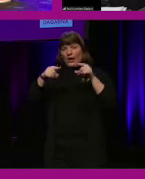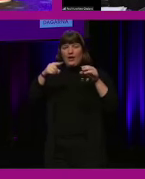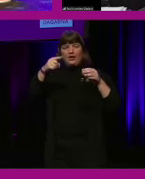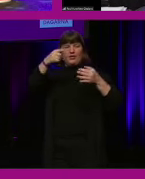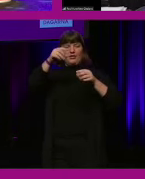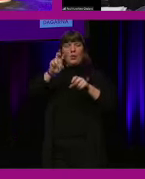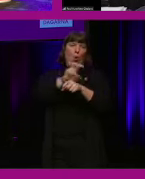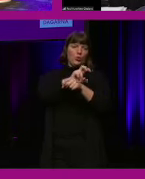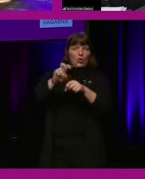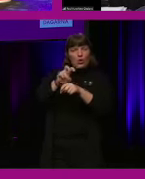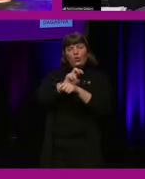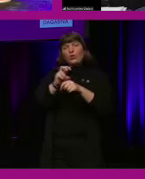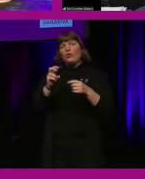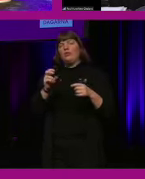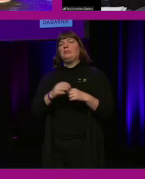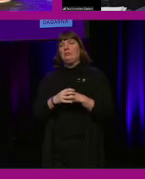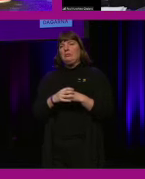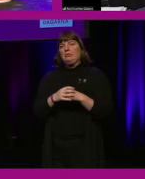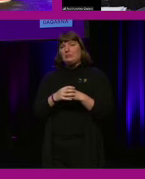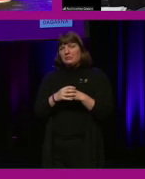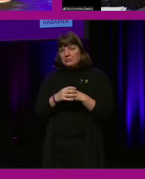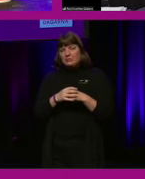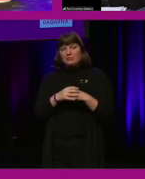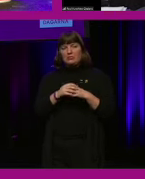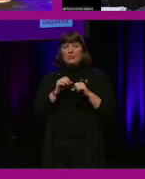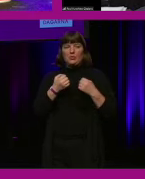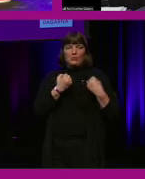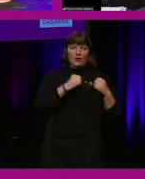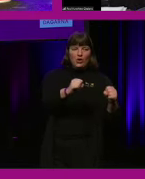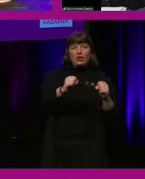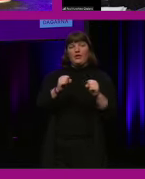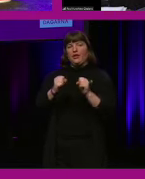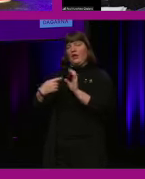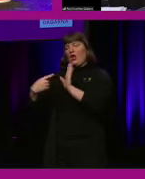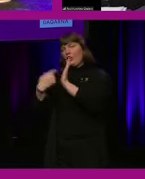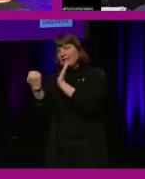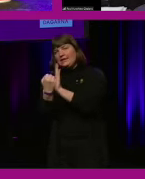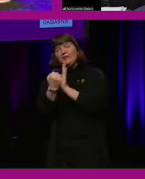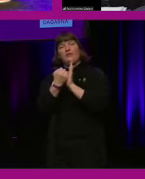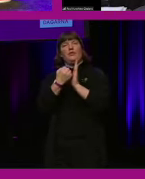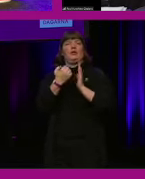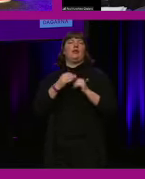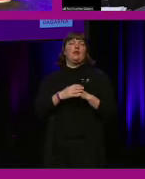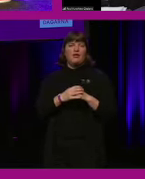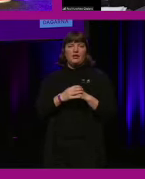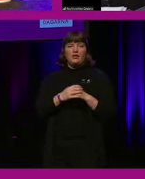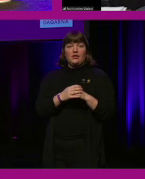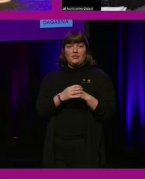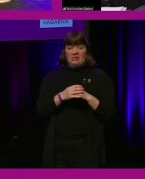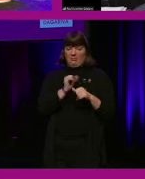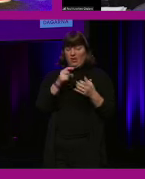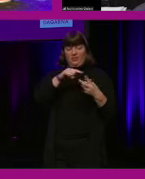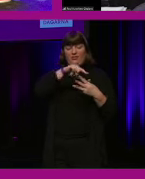balances between the executive, the legislature, the judiciary. But not only those